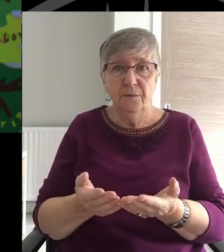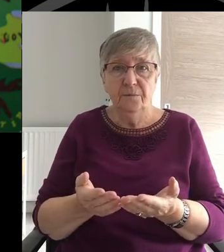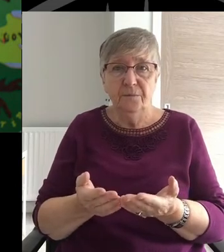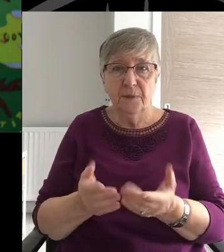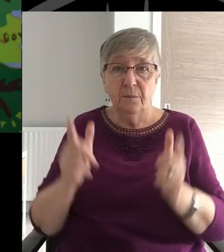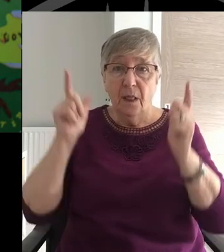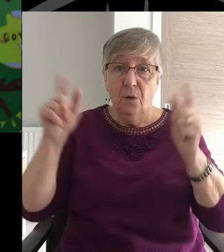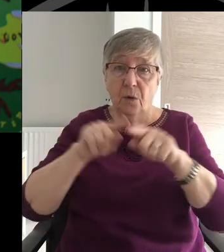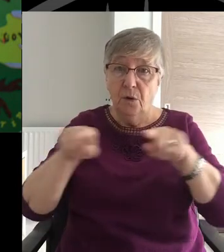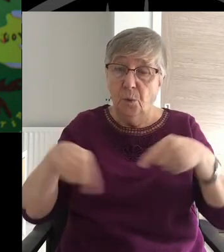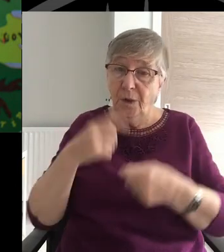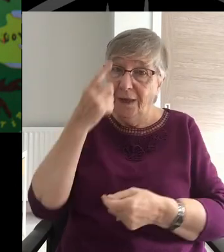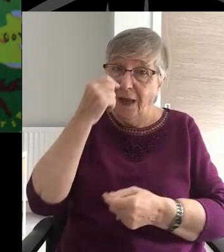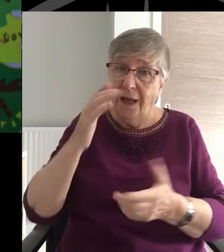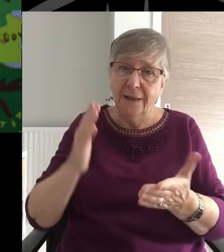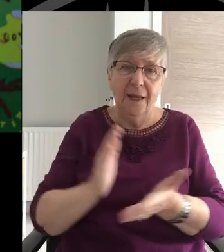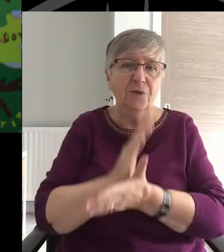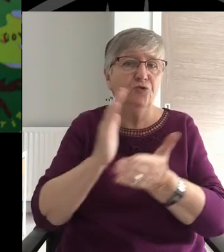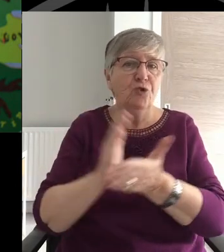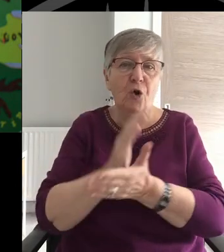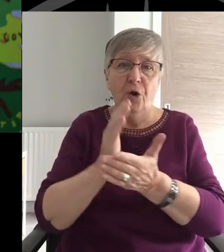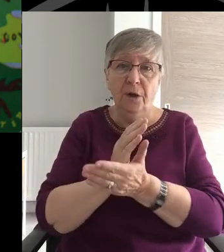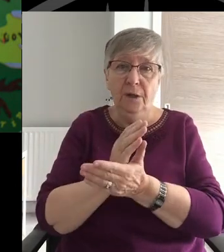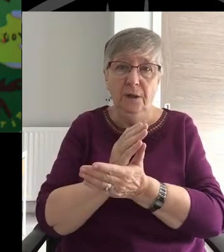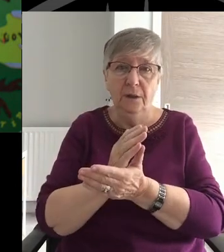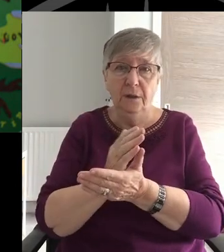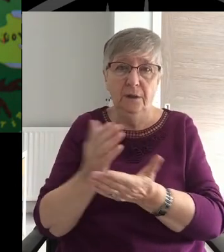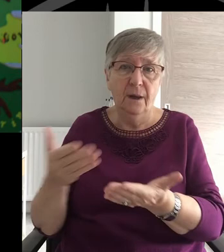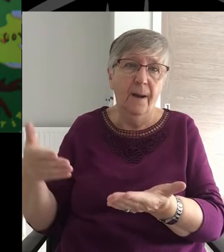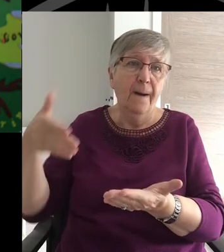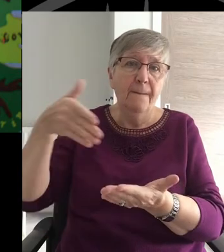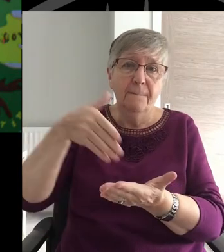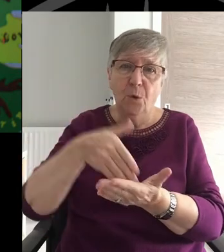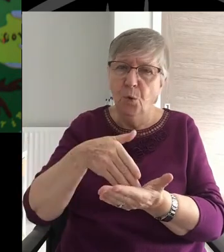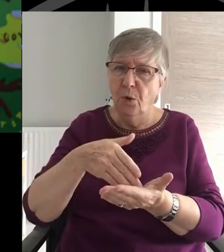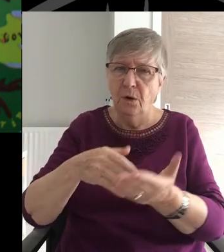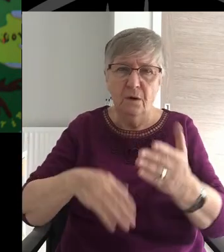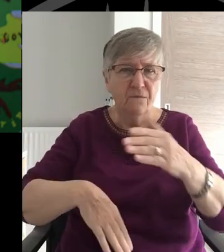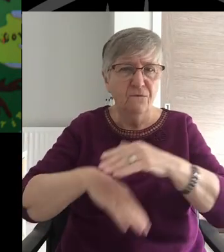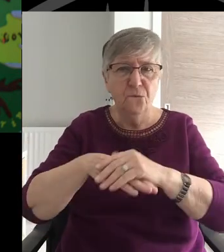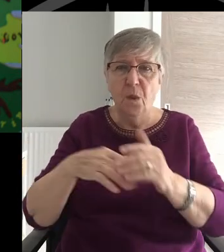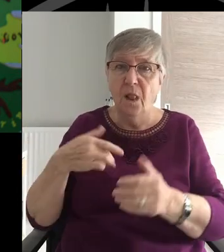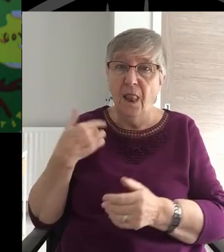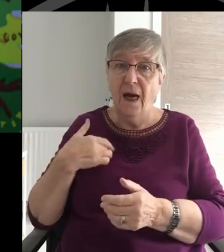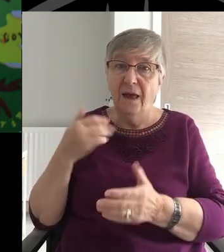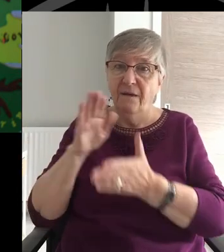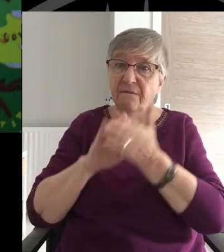That, Lord, we might enjoy more of the fullness of life